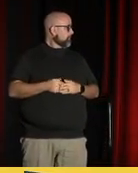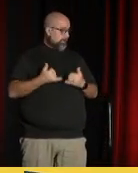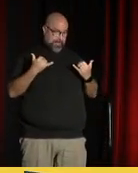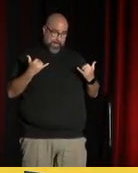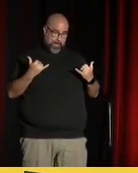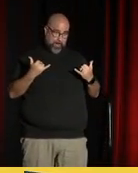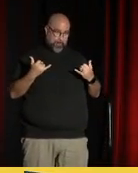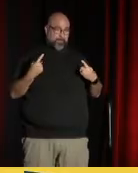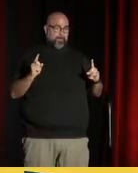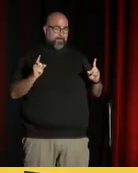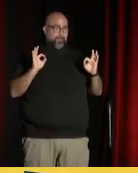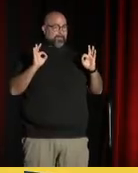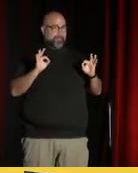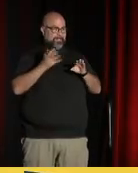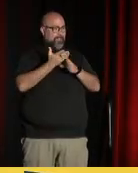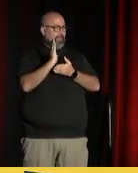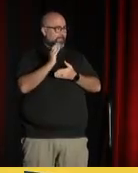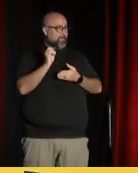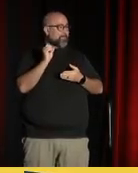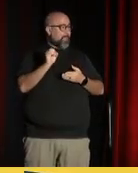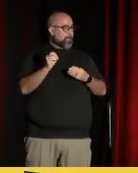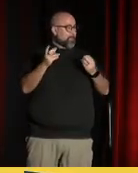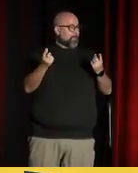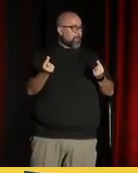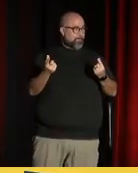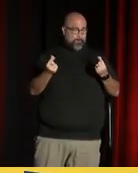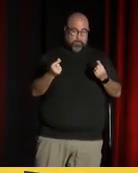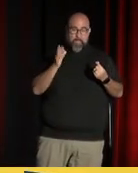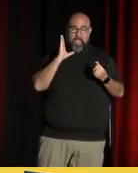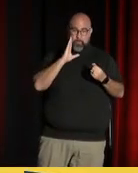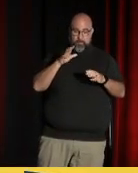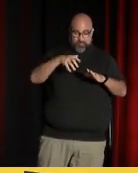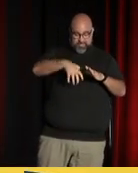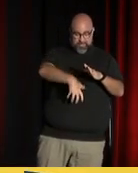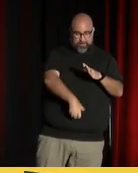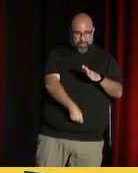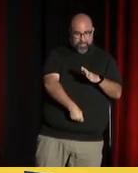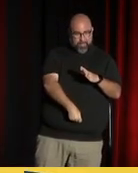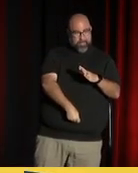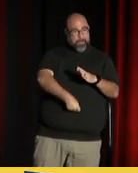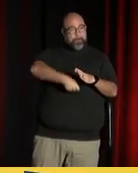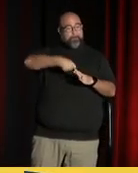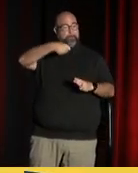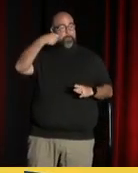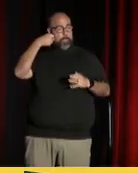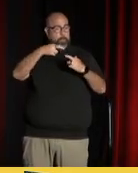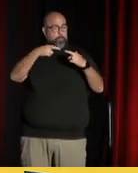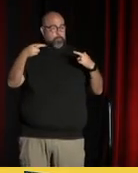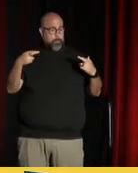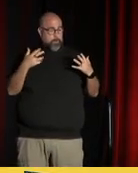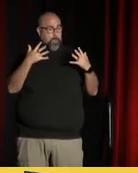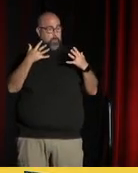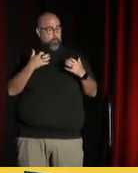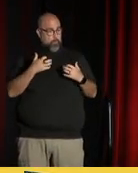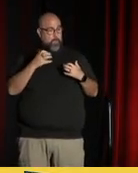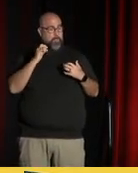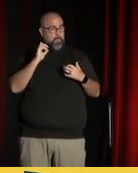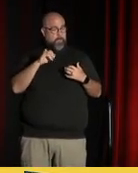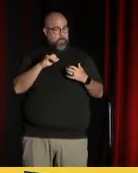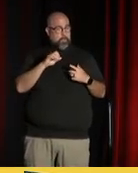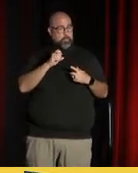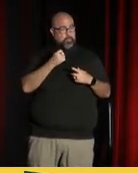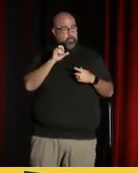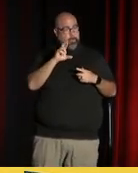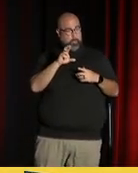Now? Yeah. Yes, all right. Here's what we're going to do. I'm going to reach inside the bag and I'm going to pull out the rope. And I want you to take that super sharp pair